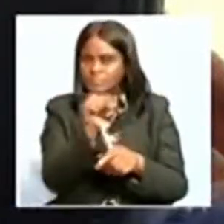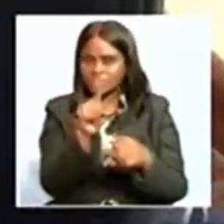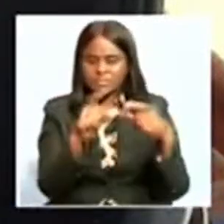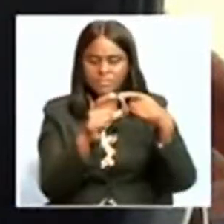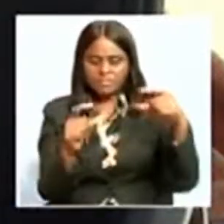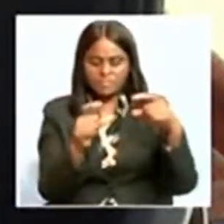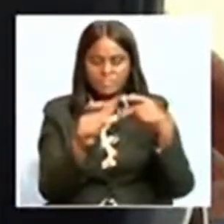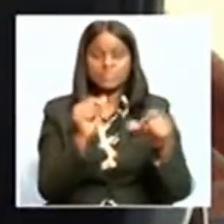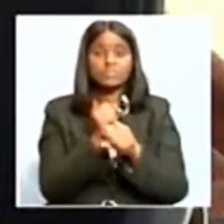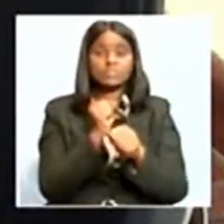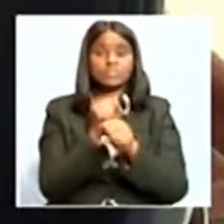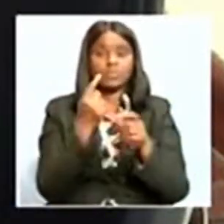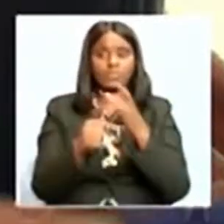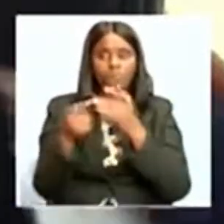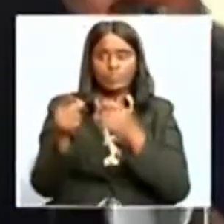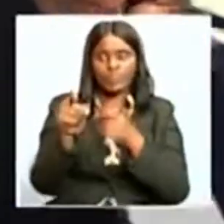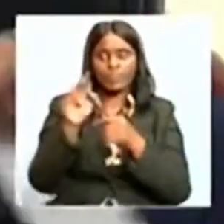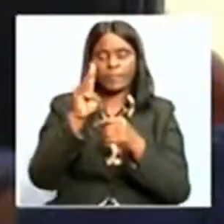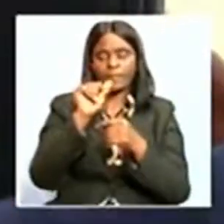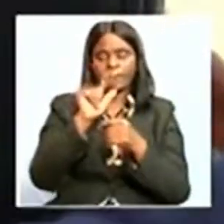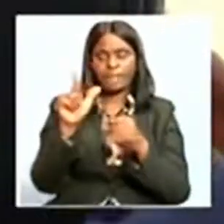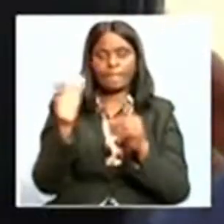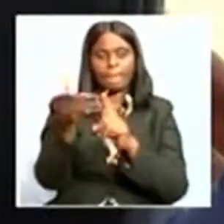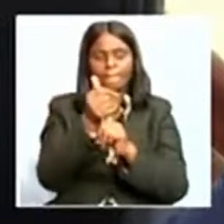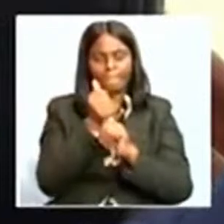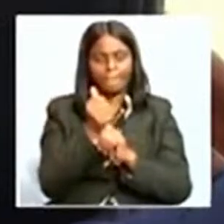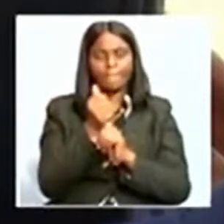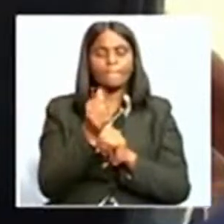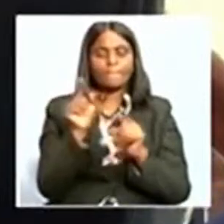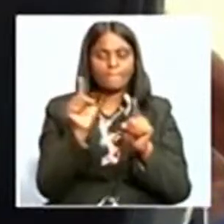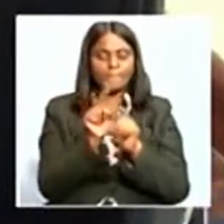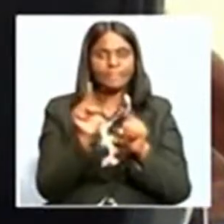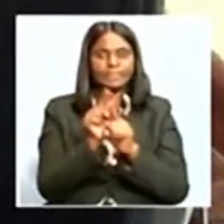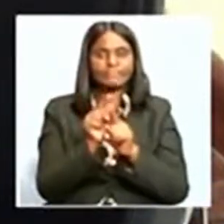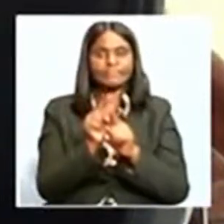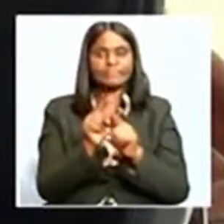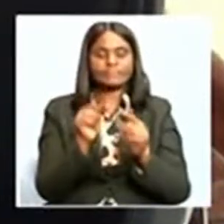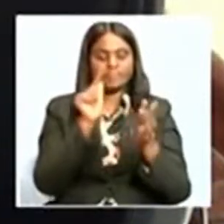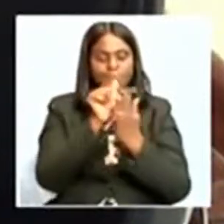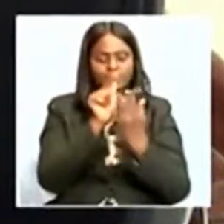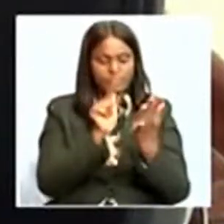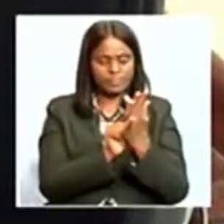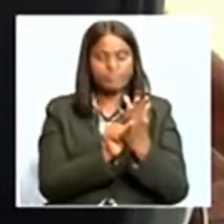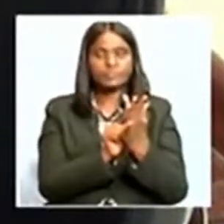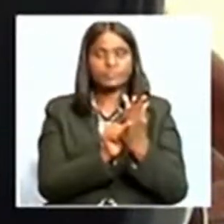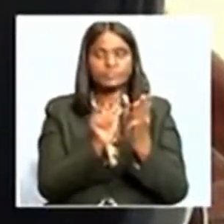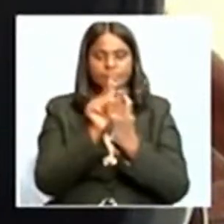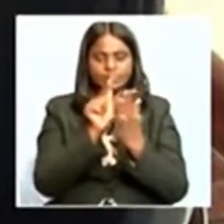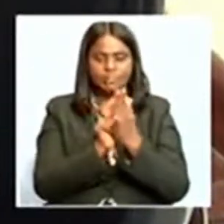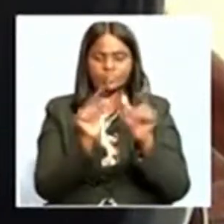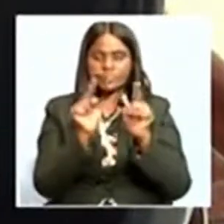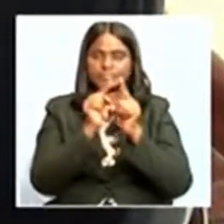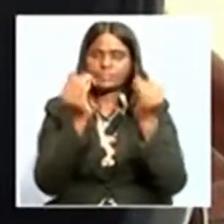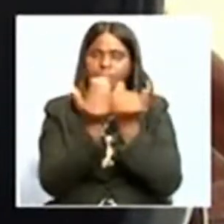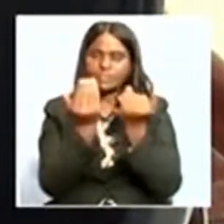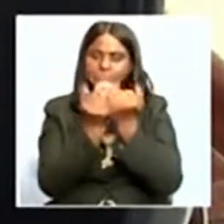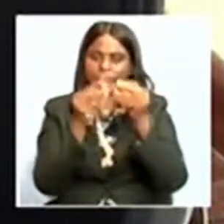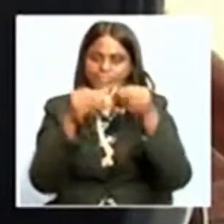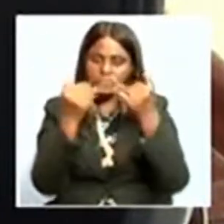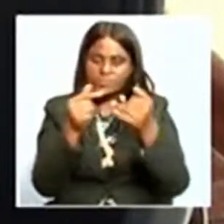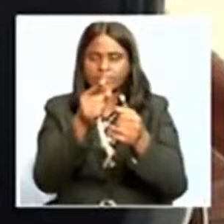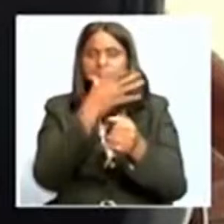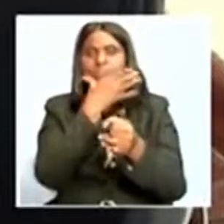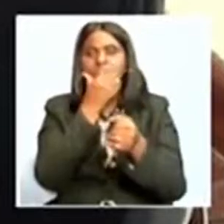invoicing system. So what the bill seeks to achieve is that the bill seeks to subject the